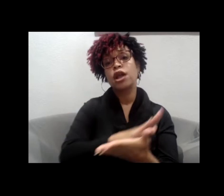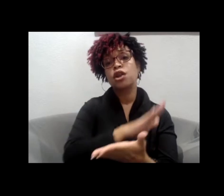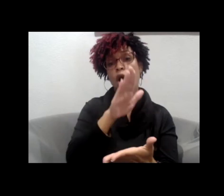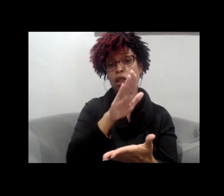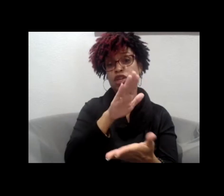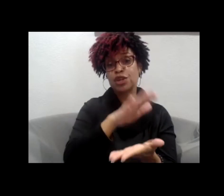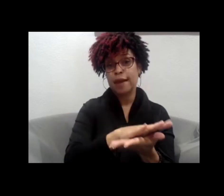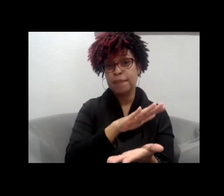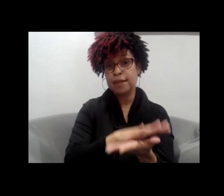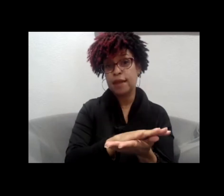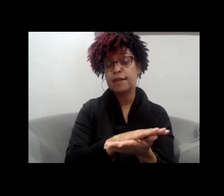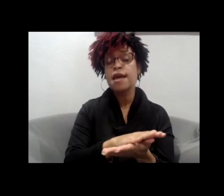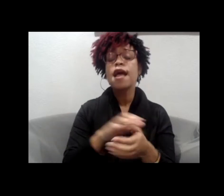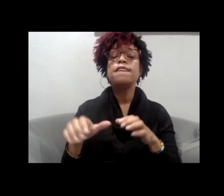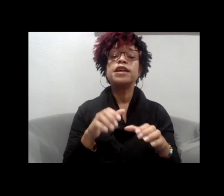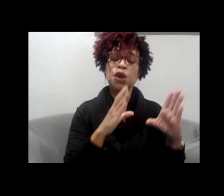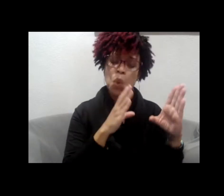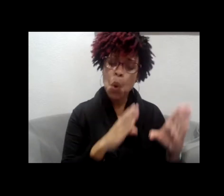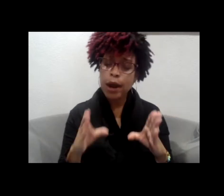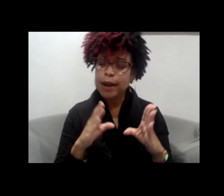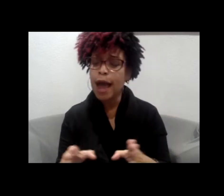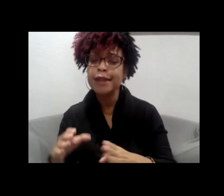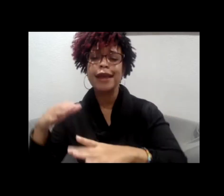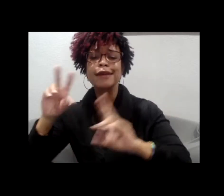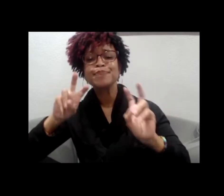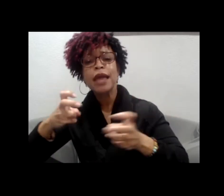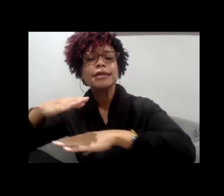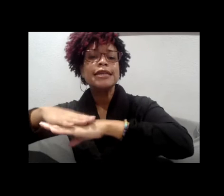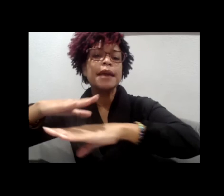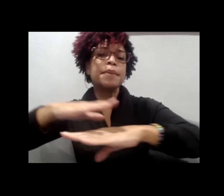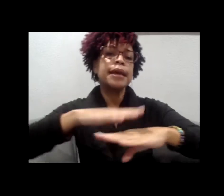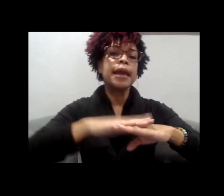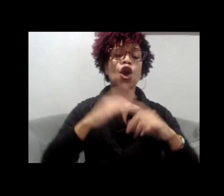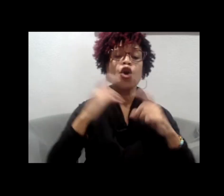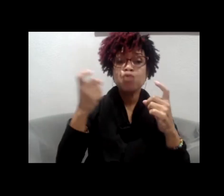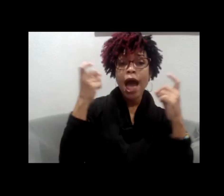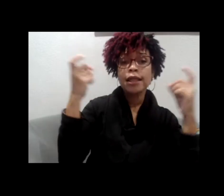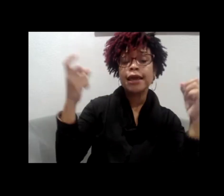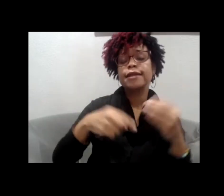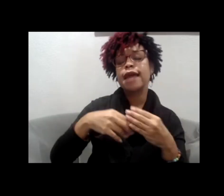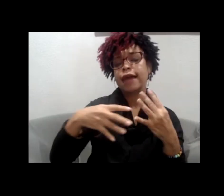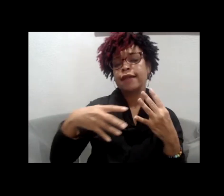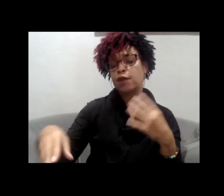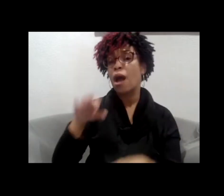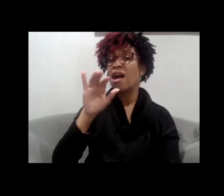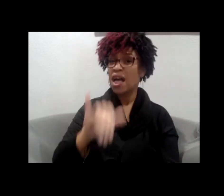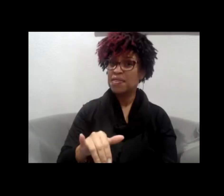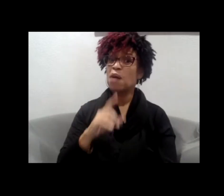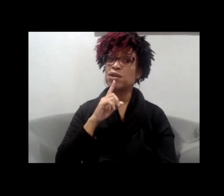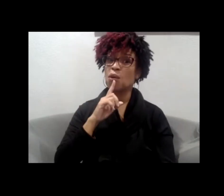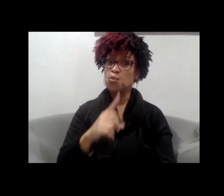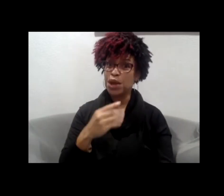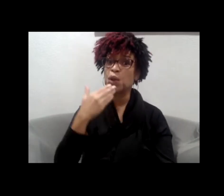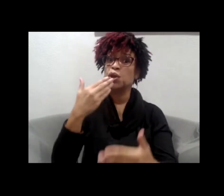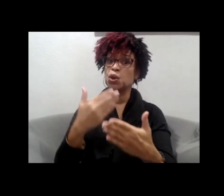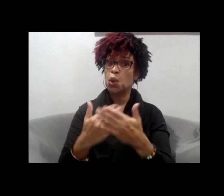who did organizing, tabling, hosted rallies, etc. And that really went a long way.